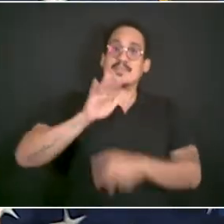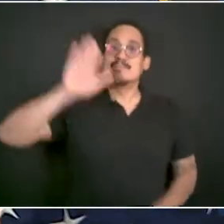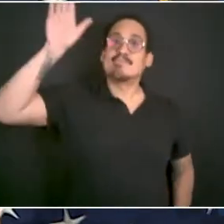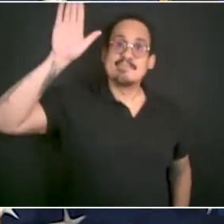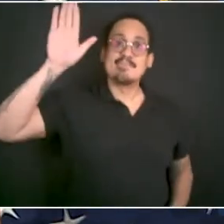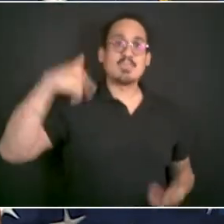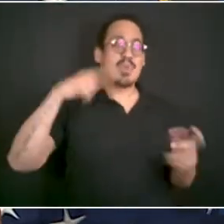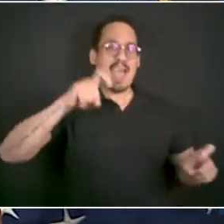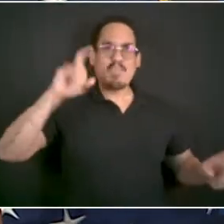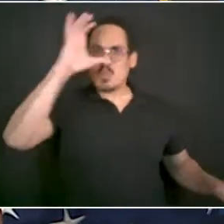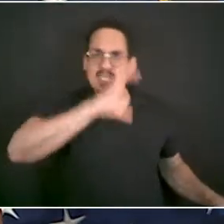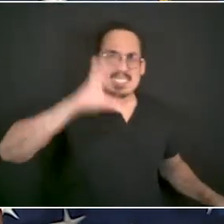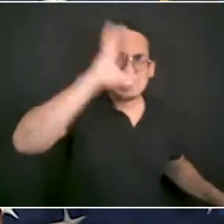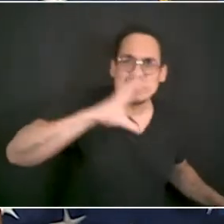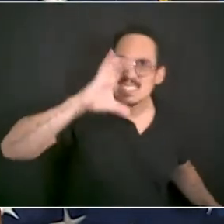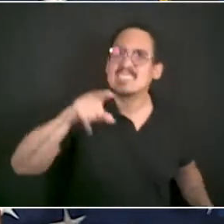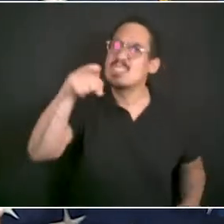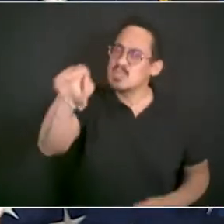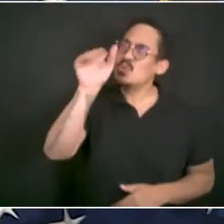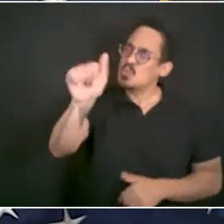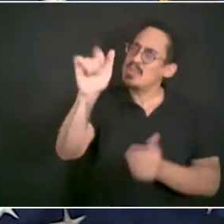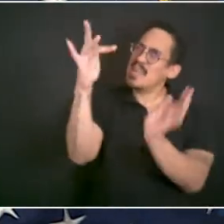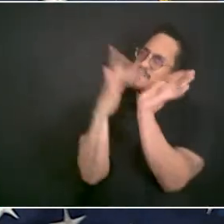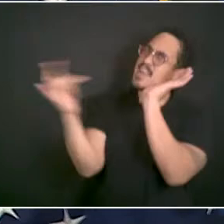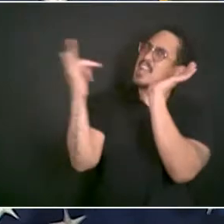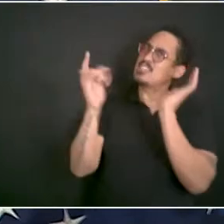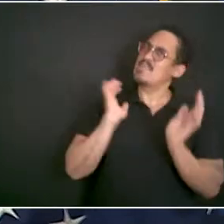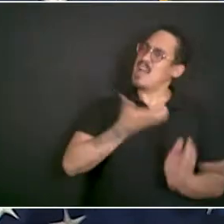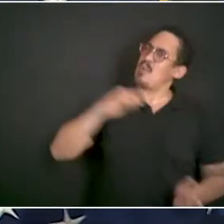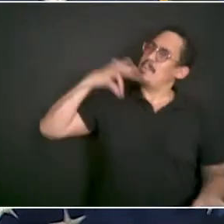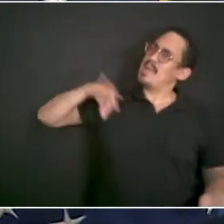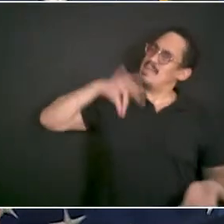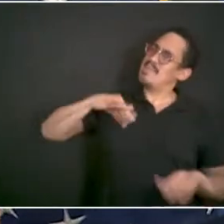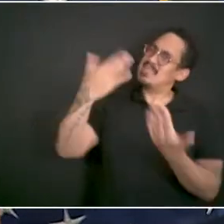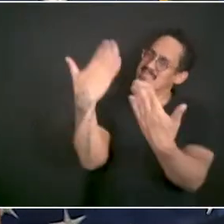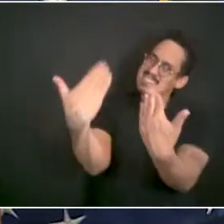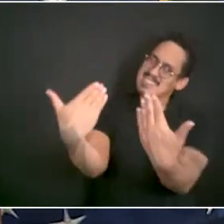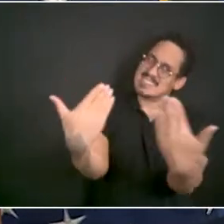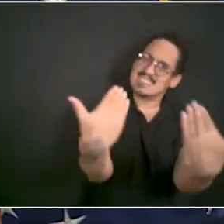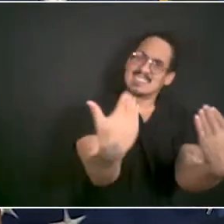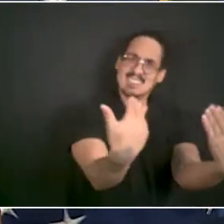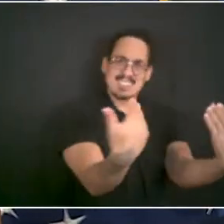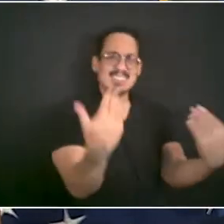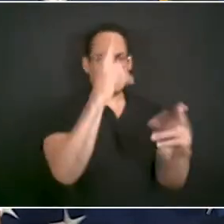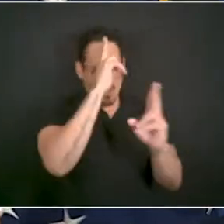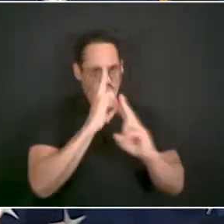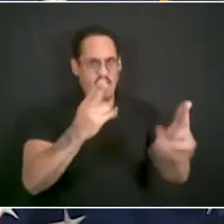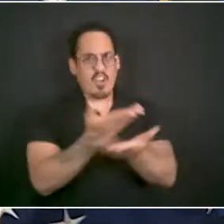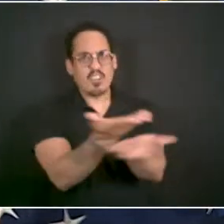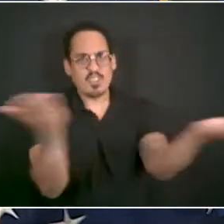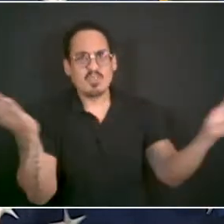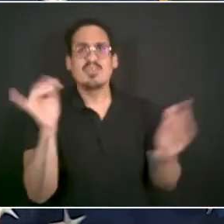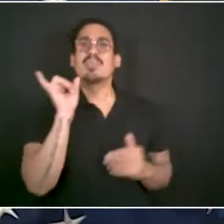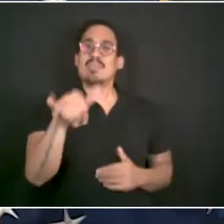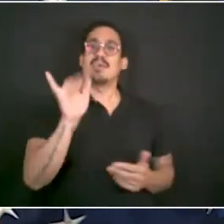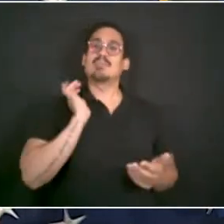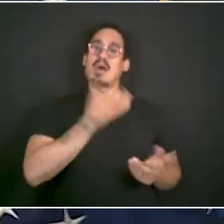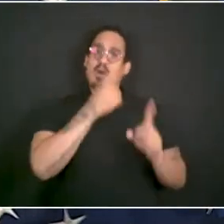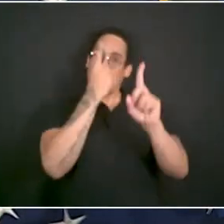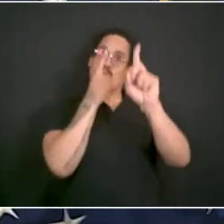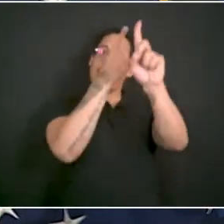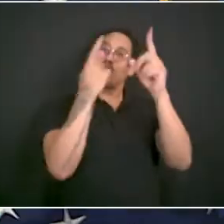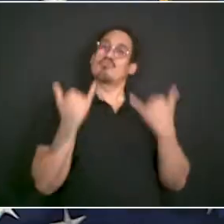to take advantage of the benefits that they've earned and what's out there and that we want to honor them is what's in play right now. So you see us talking today about things with